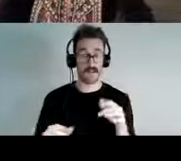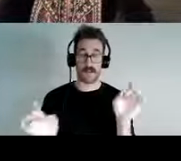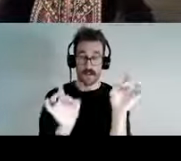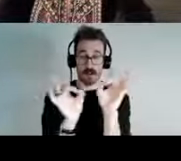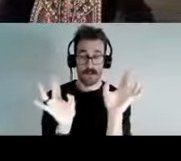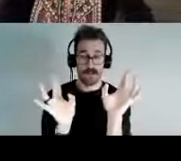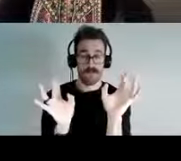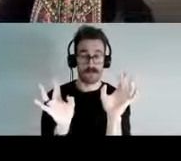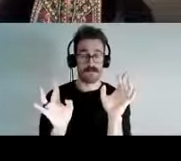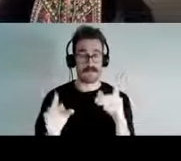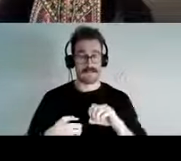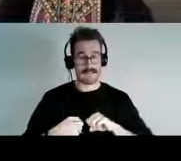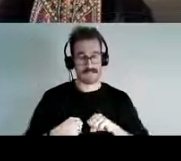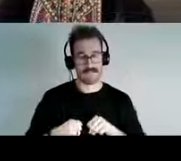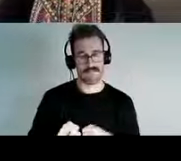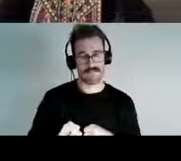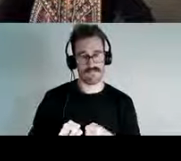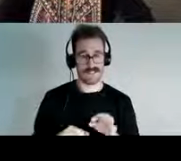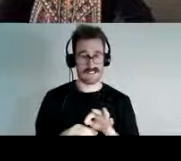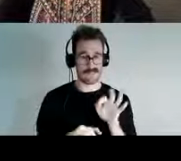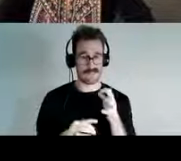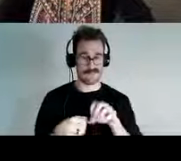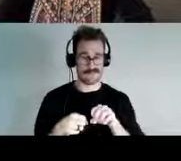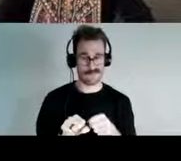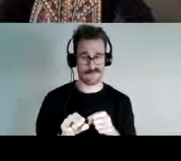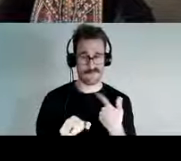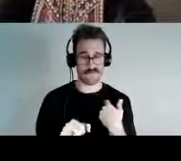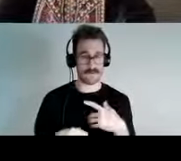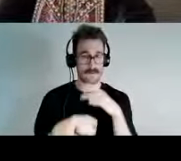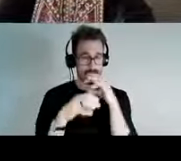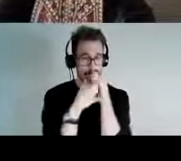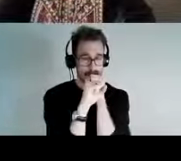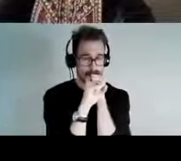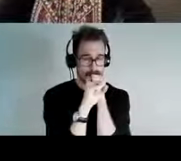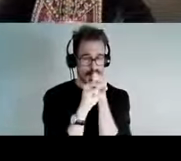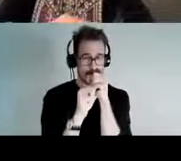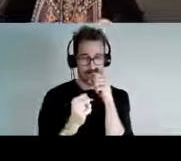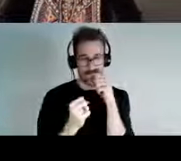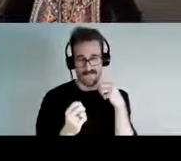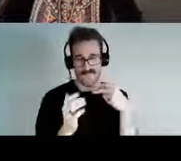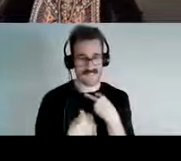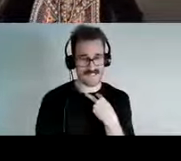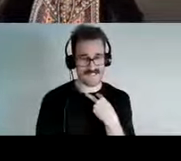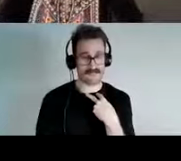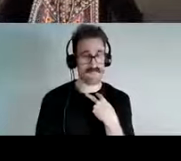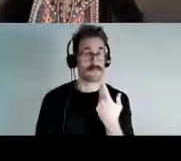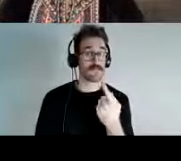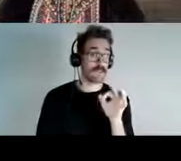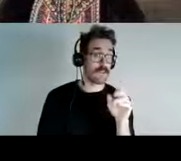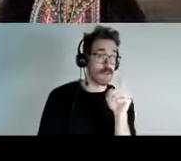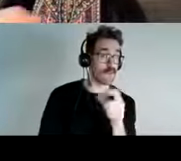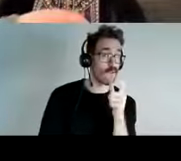emotional, broken-spirited, and muzzled and trapped. If I asked you who spoke these words and what